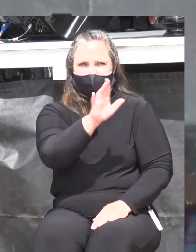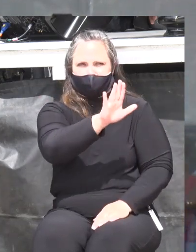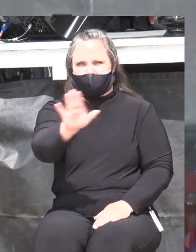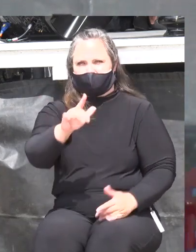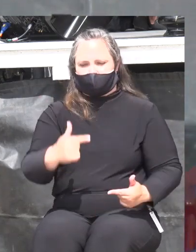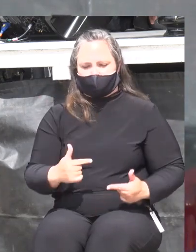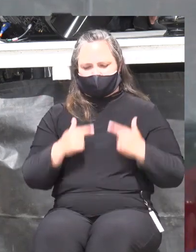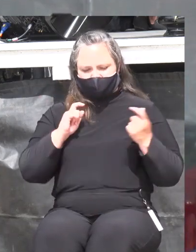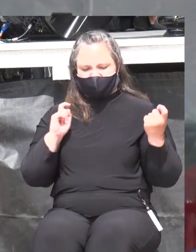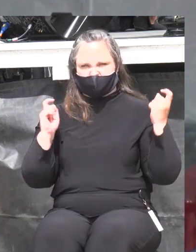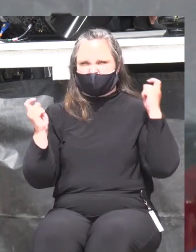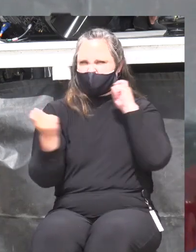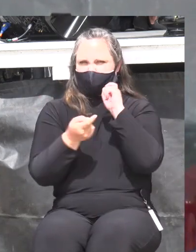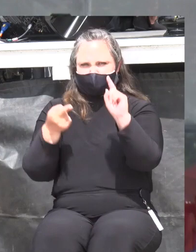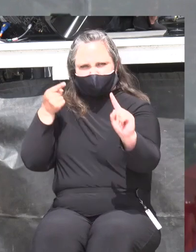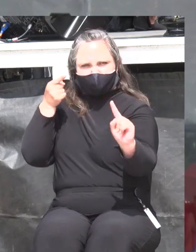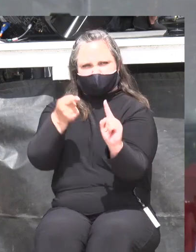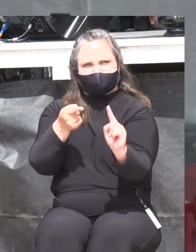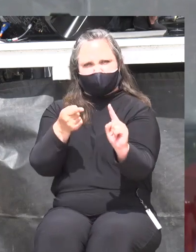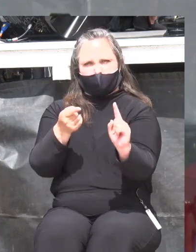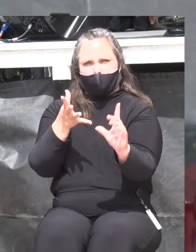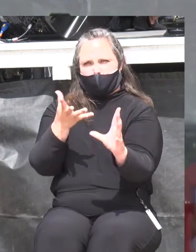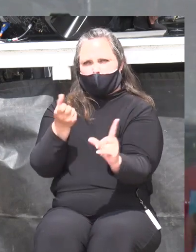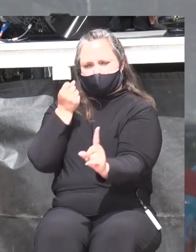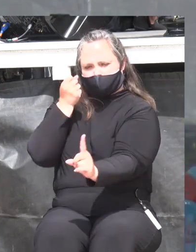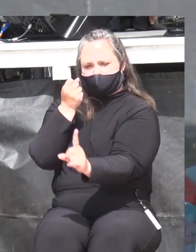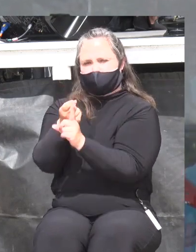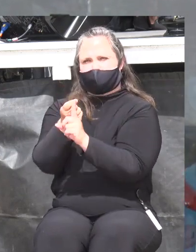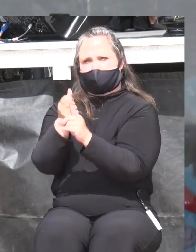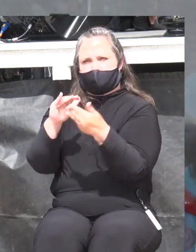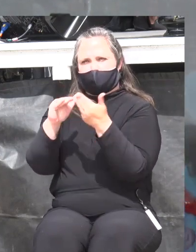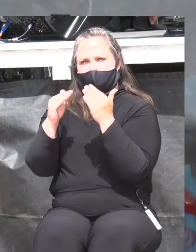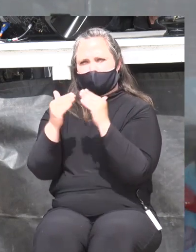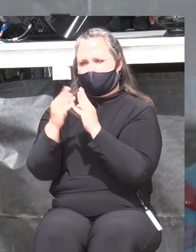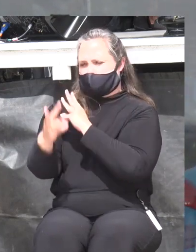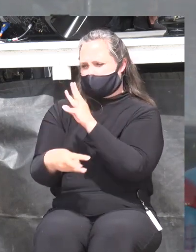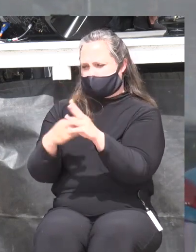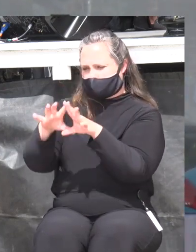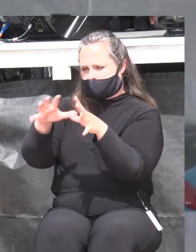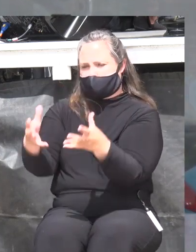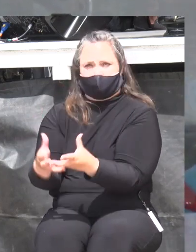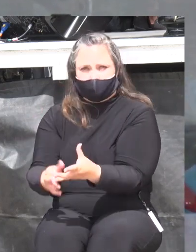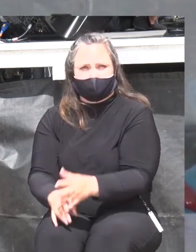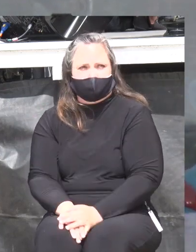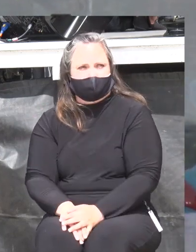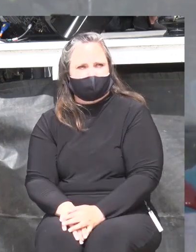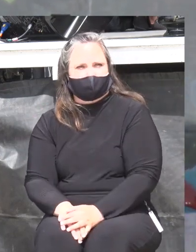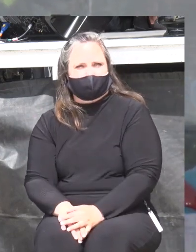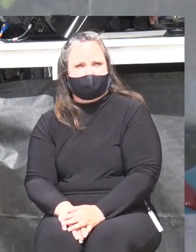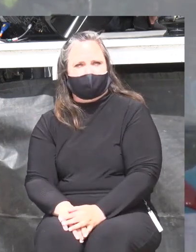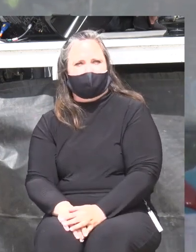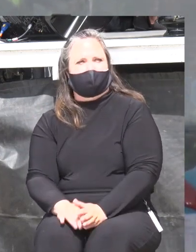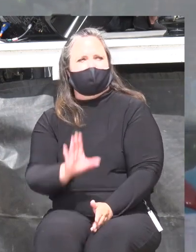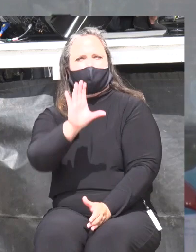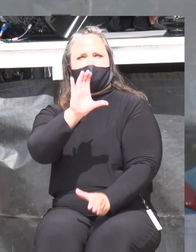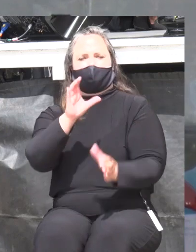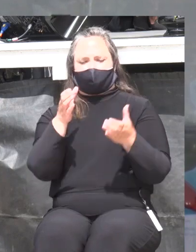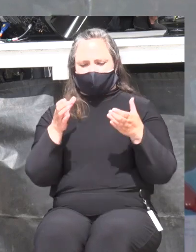life and in the lives of others. And right now, here is another